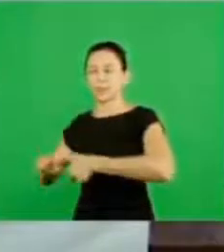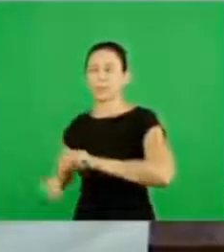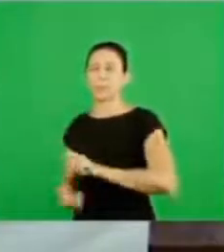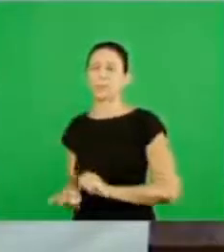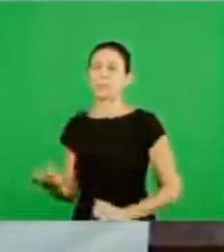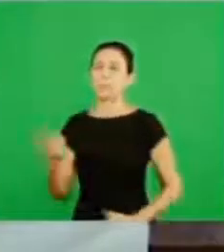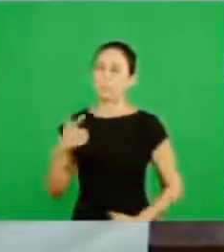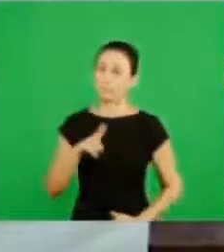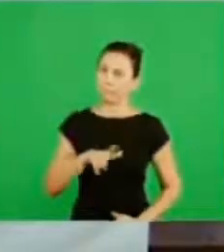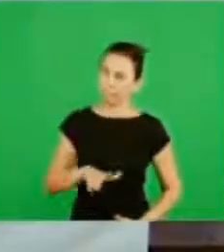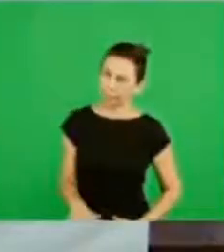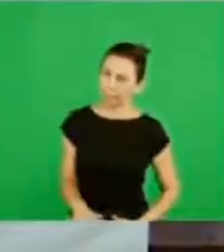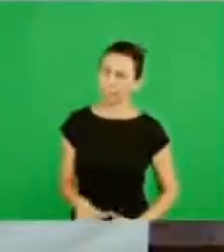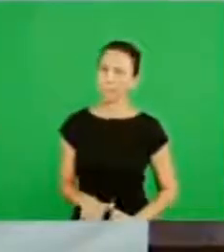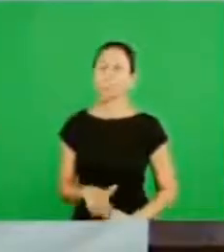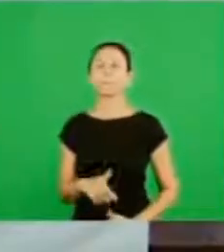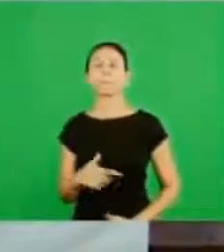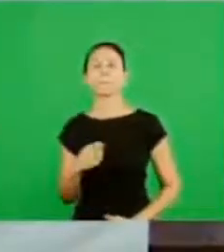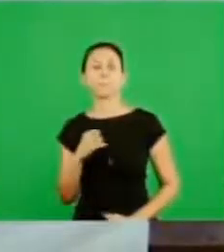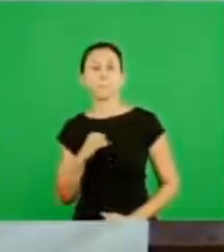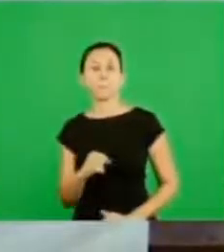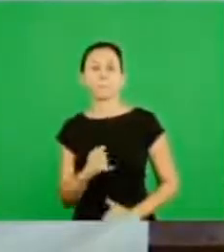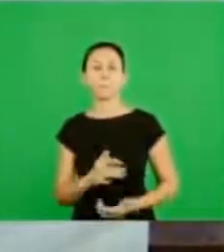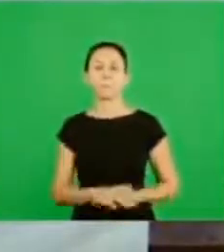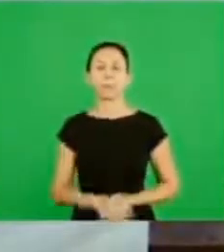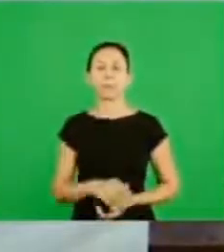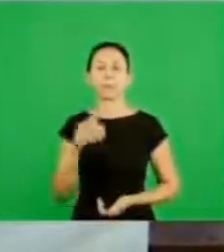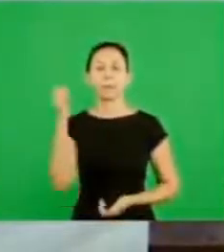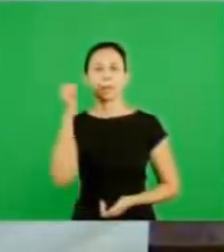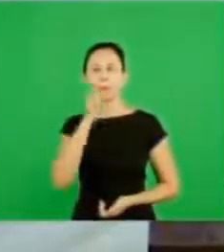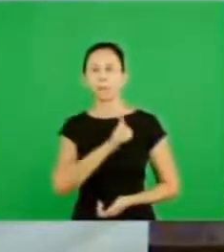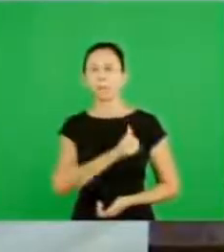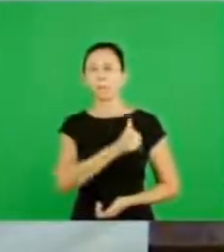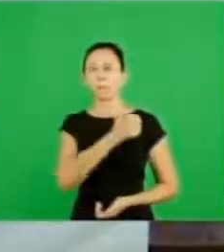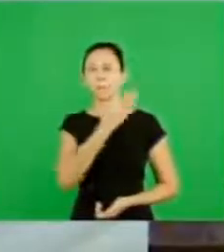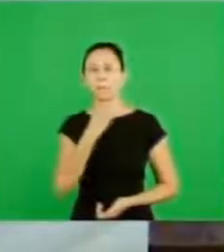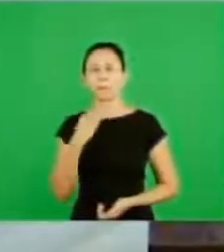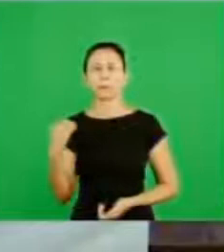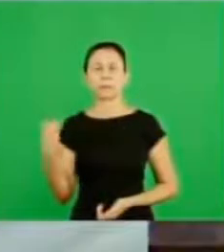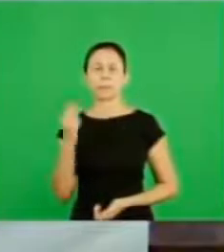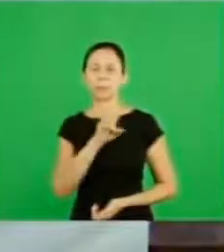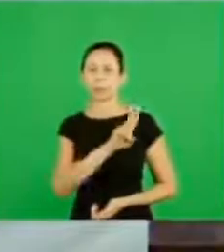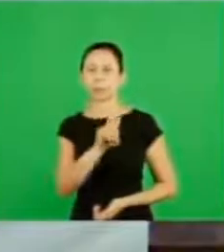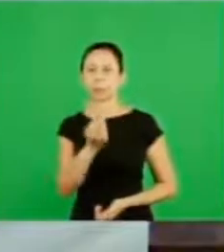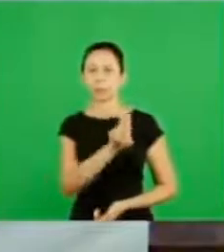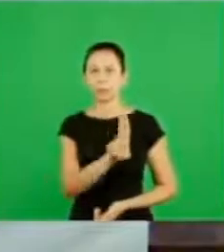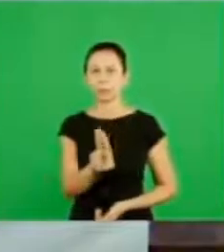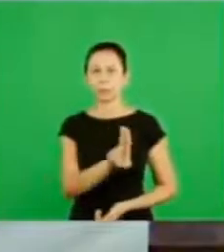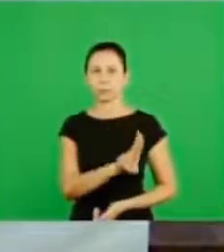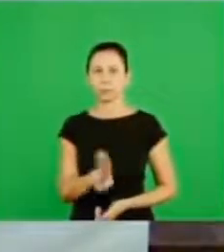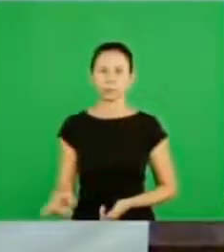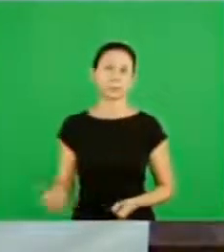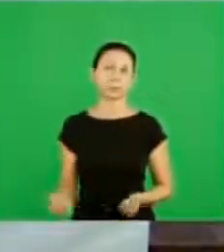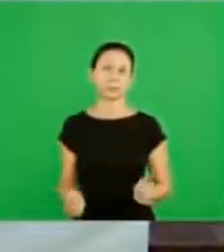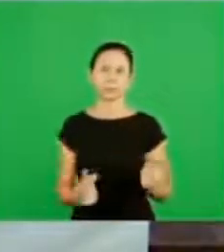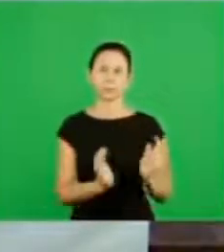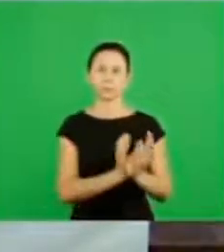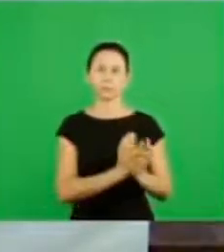People return to their homeland. Doesn't matter what, I say this again, doesn't matter